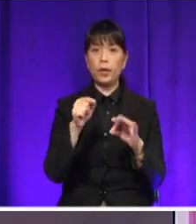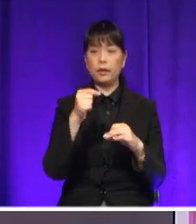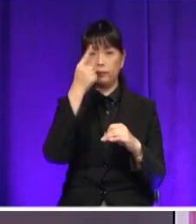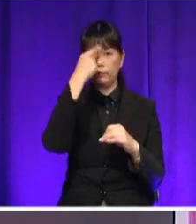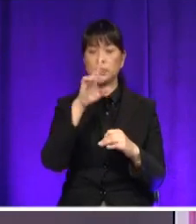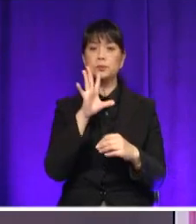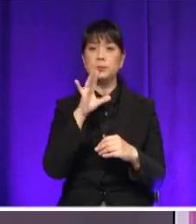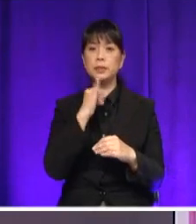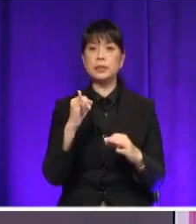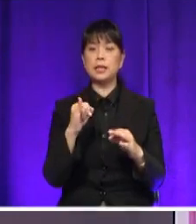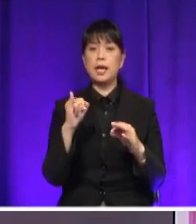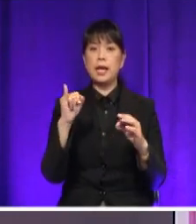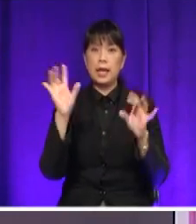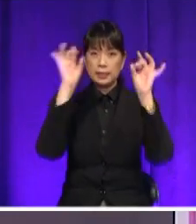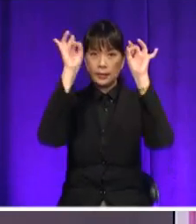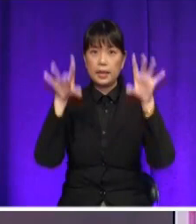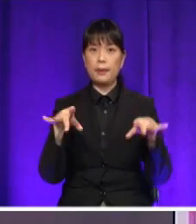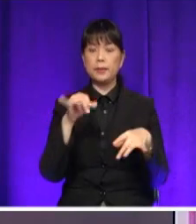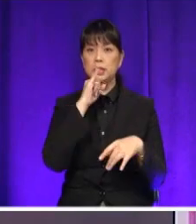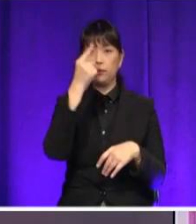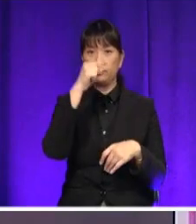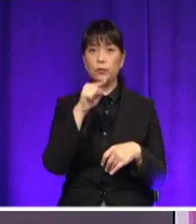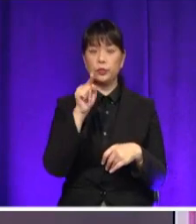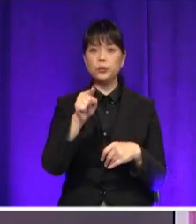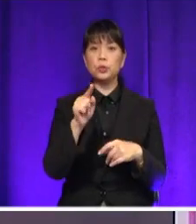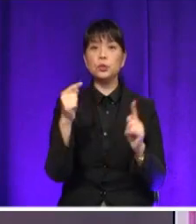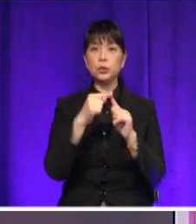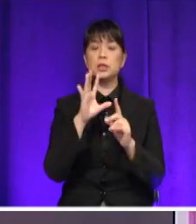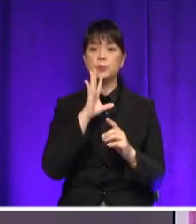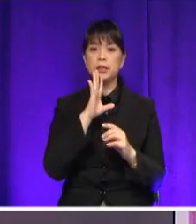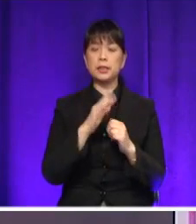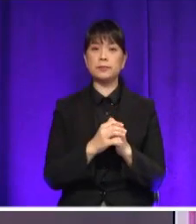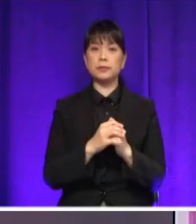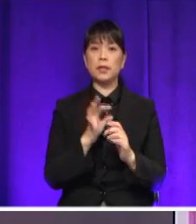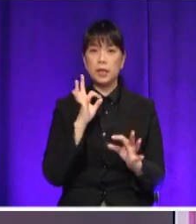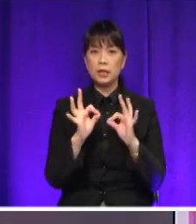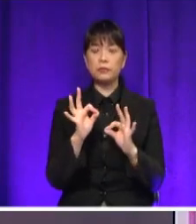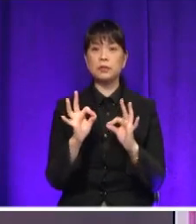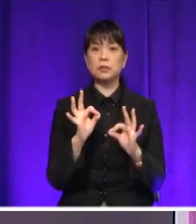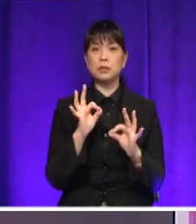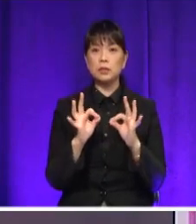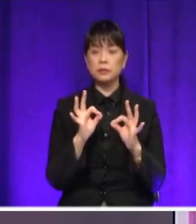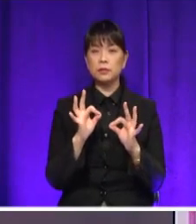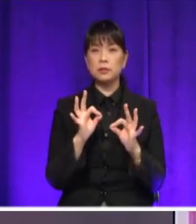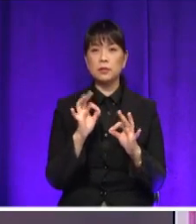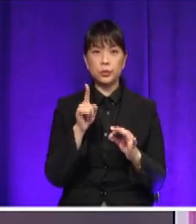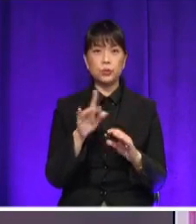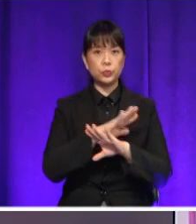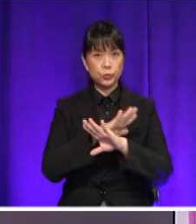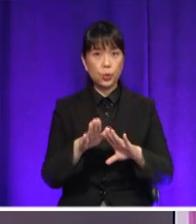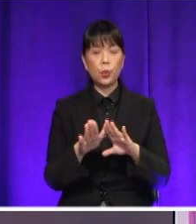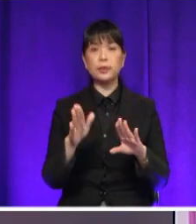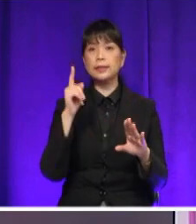to speak. So in whatever circumstances, even if you disagree, sometimes the situation can get